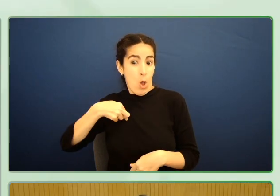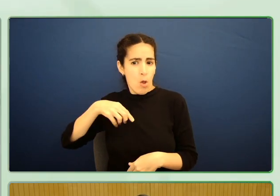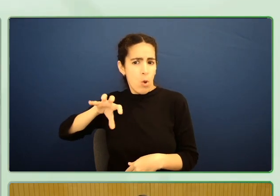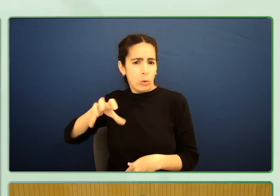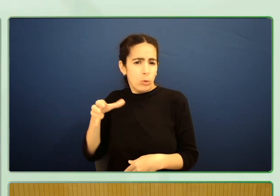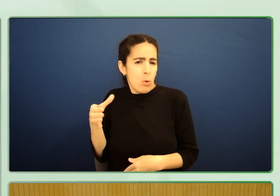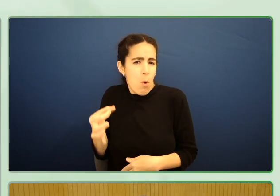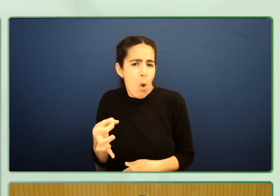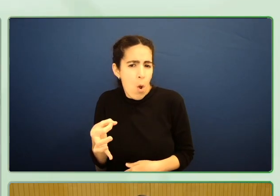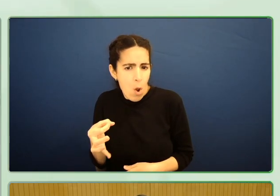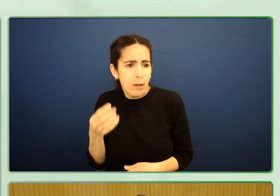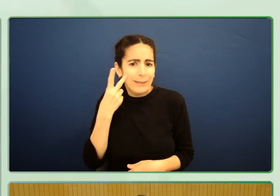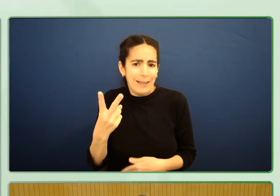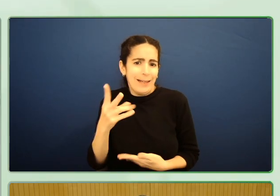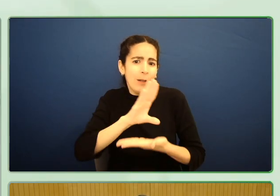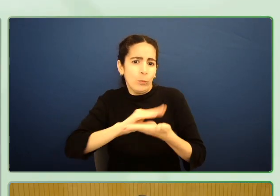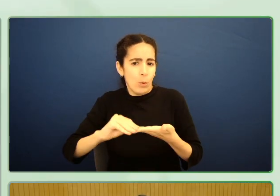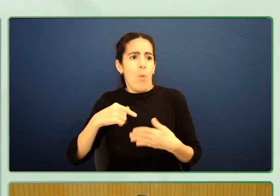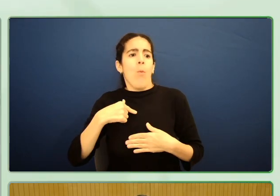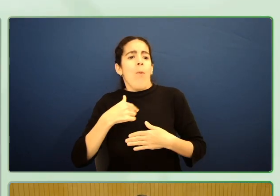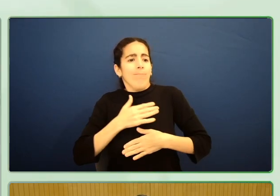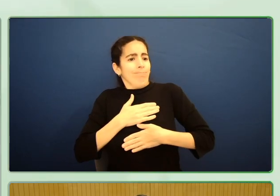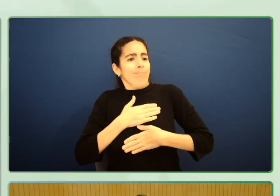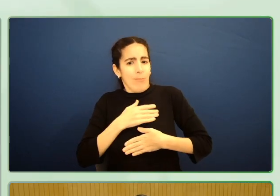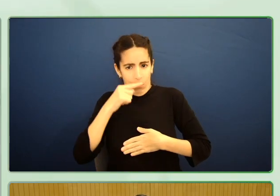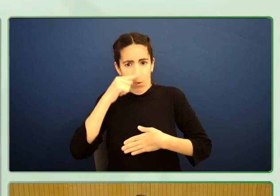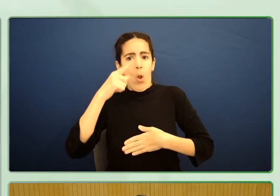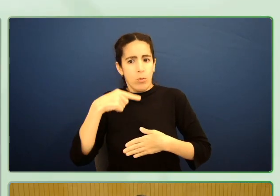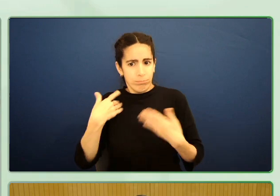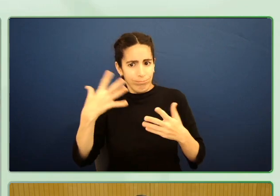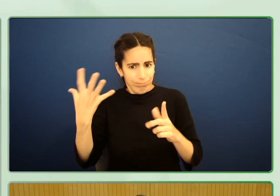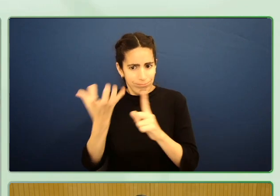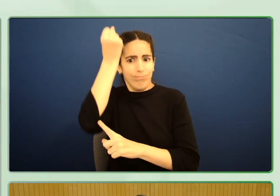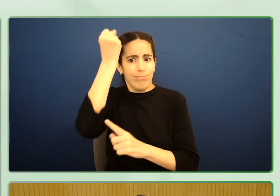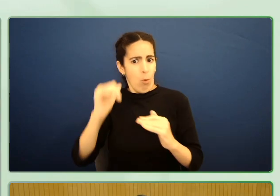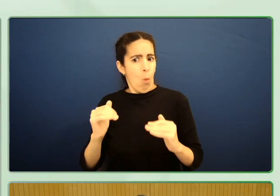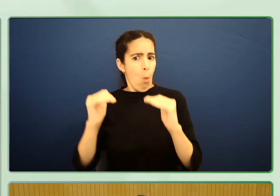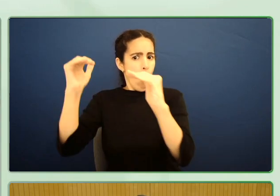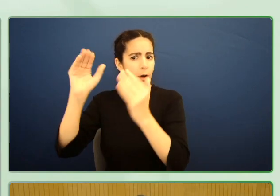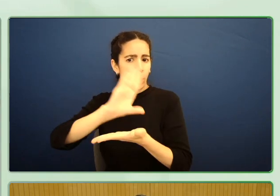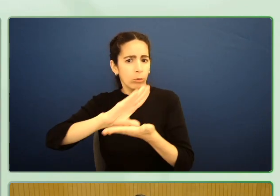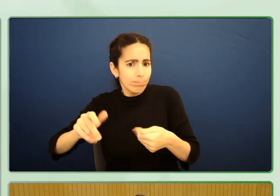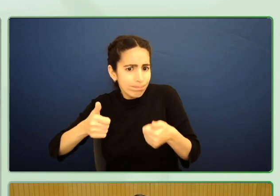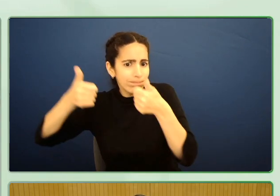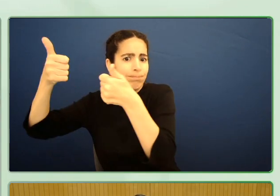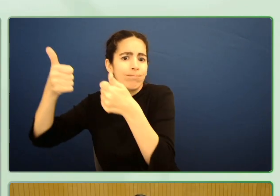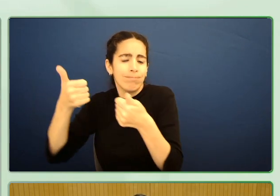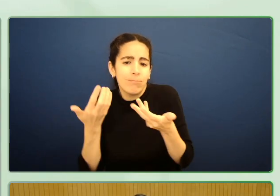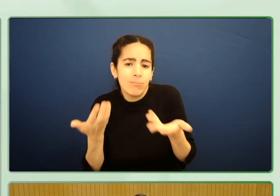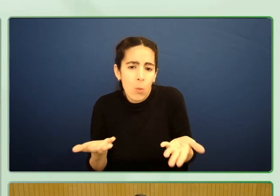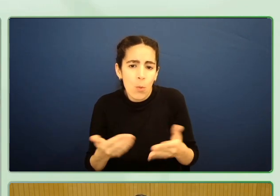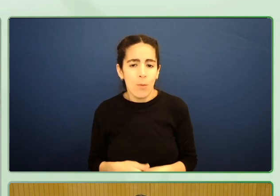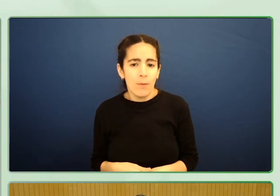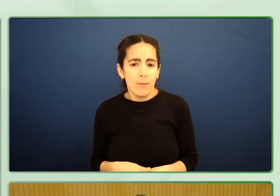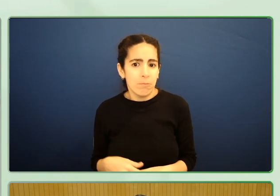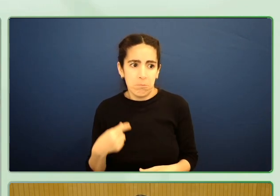say proudly, are a huge success in Montenegro. And always what I didn't expect, actually,